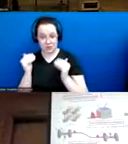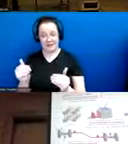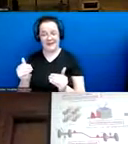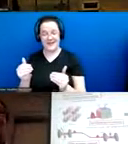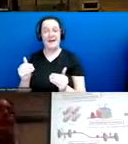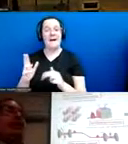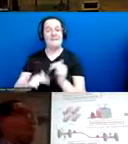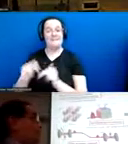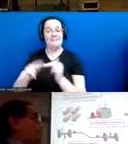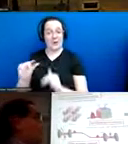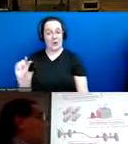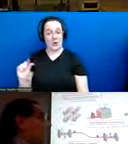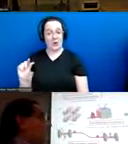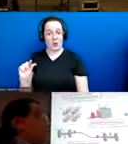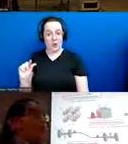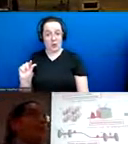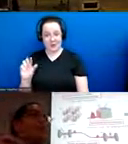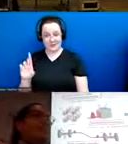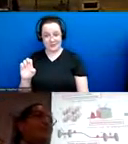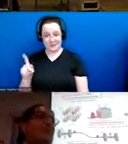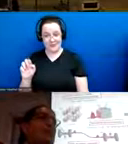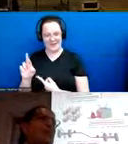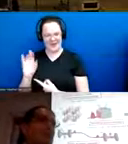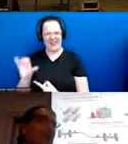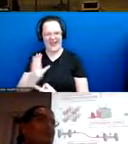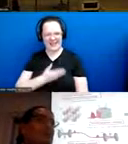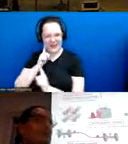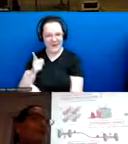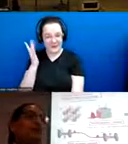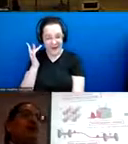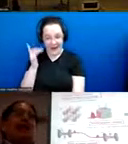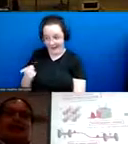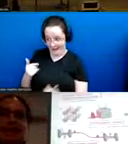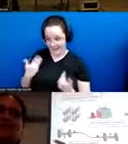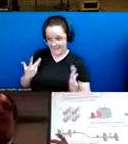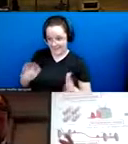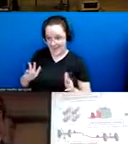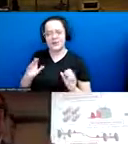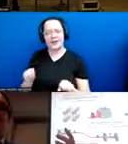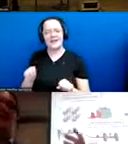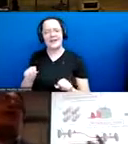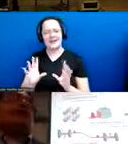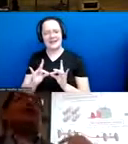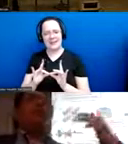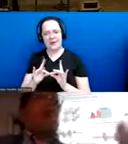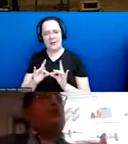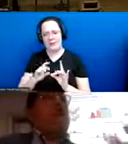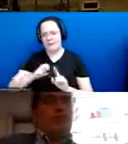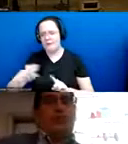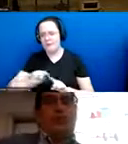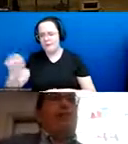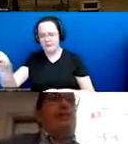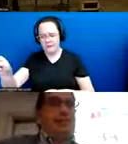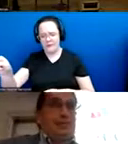right now is a holy grail, because if you can do that, then you can then transfer entanglement over long distances and then make this service closer